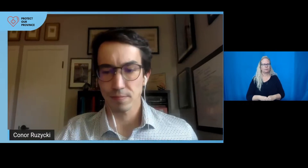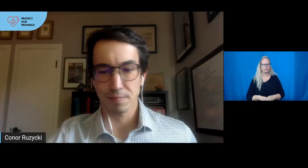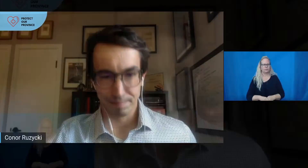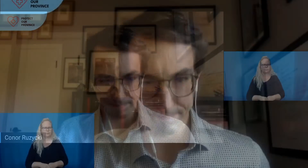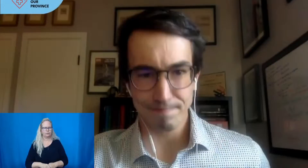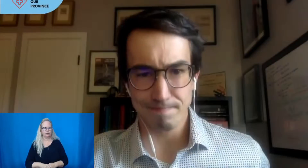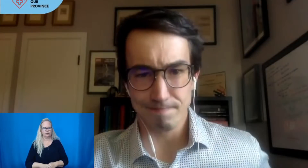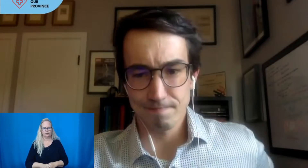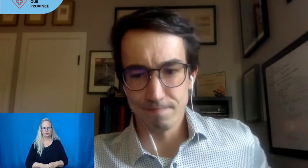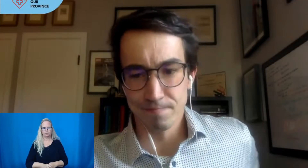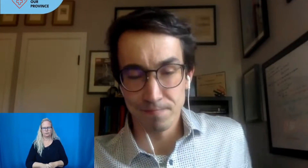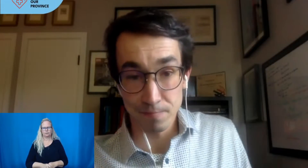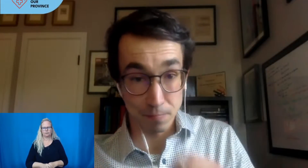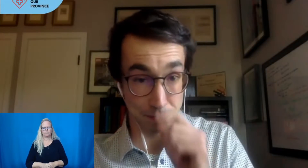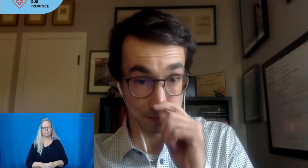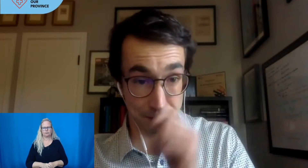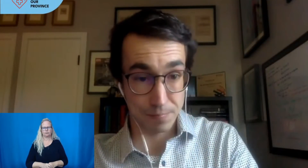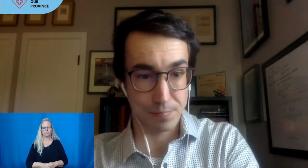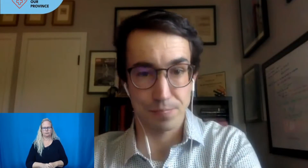Connor.